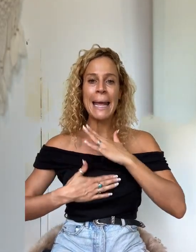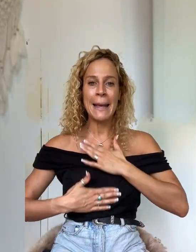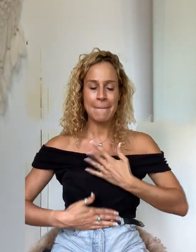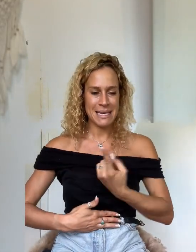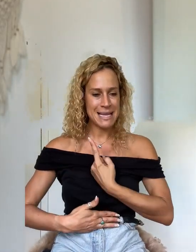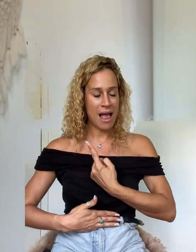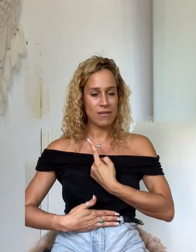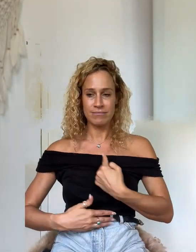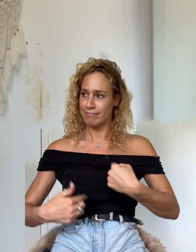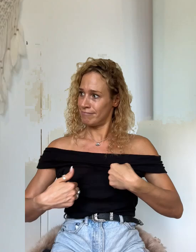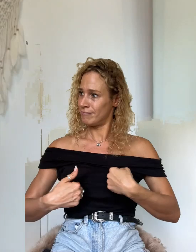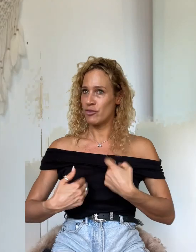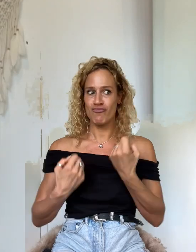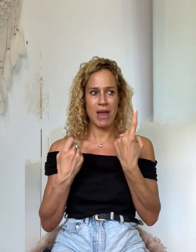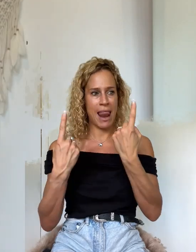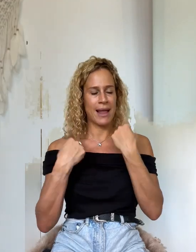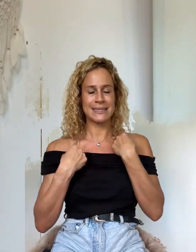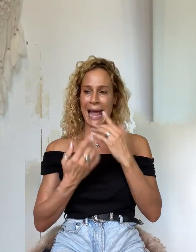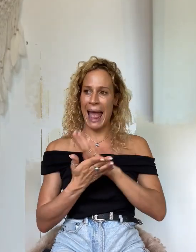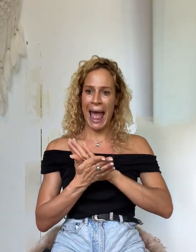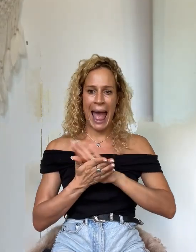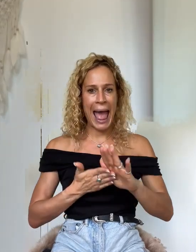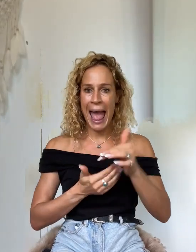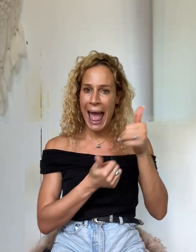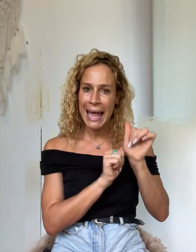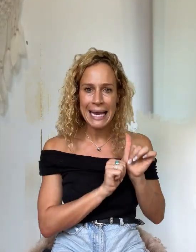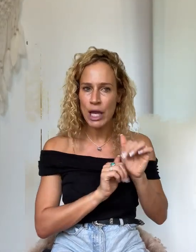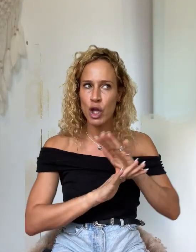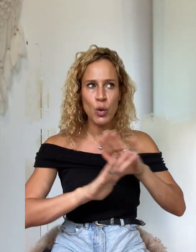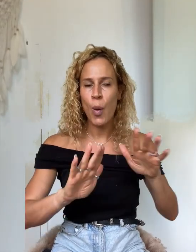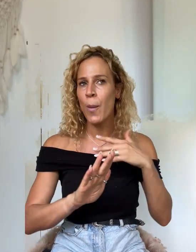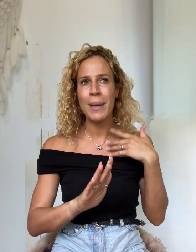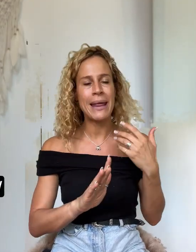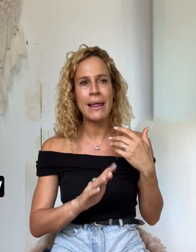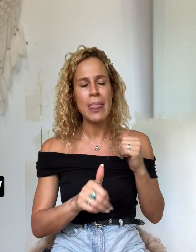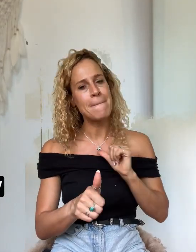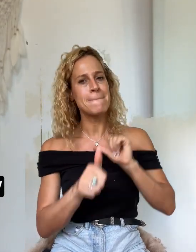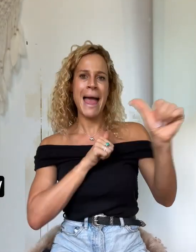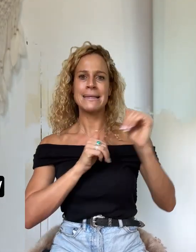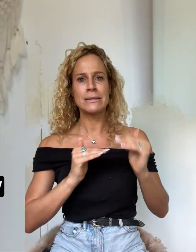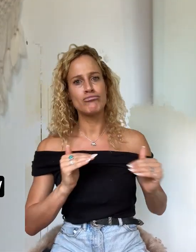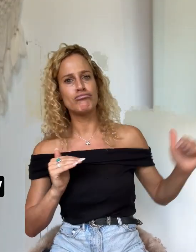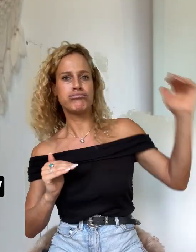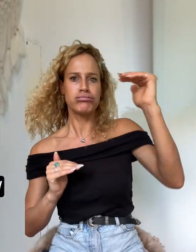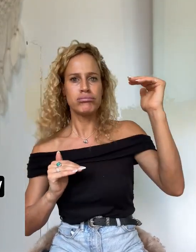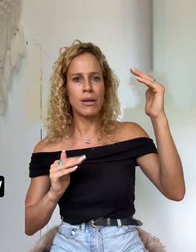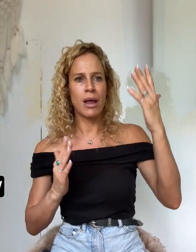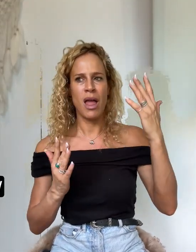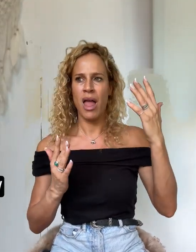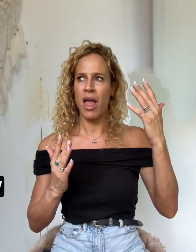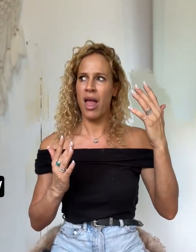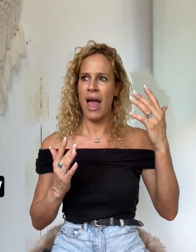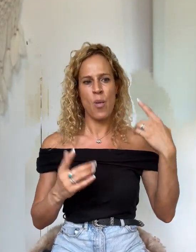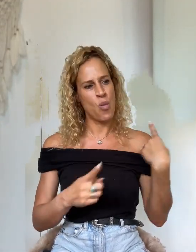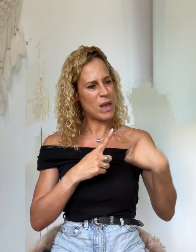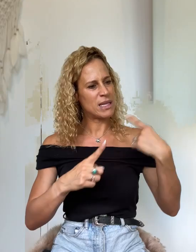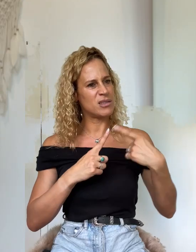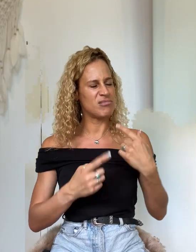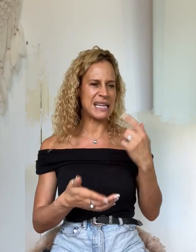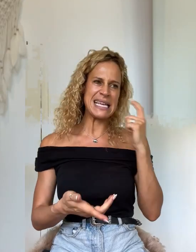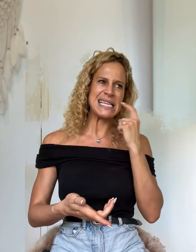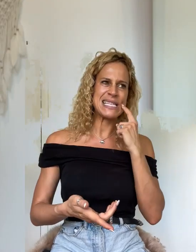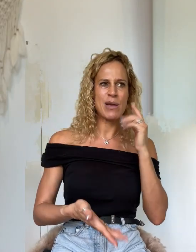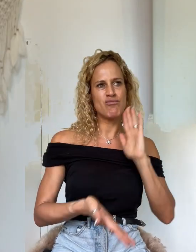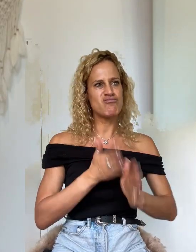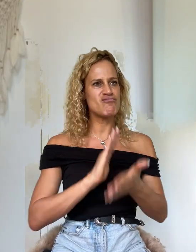go, Hayley, you're not going to be the best at this. Hayley, you're not going to whiz through this and, be better